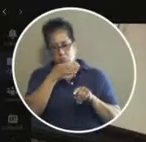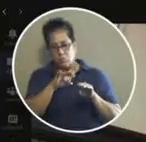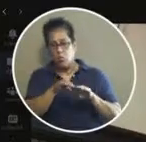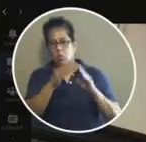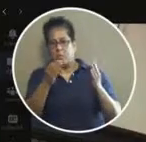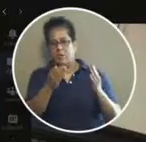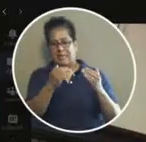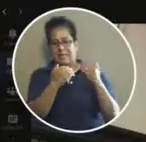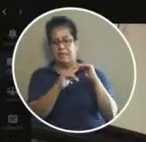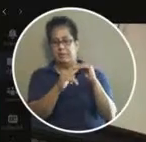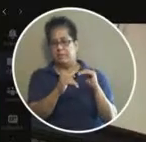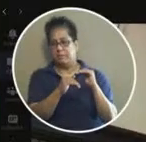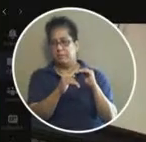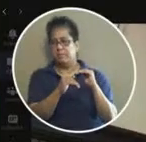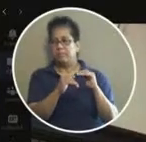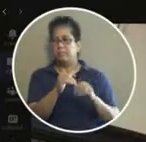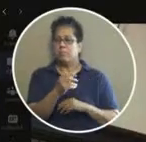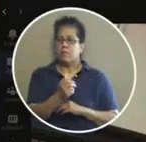limited capacity.